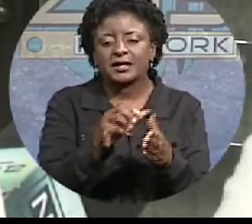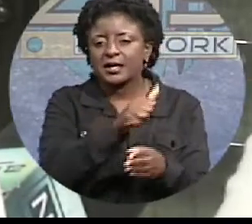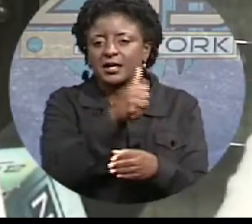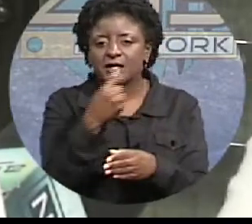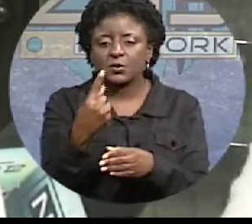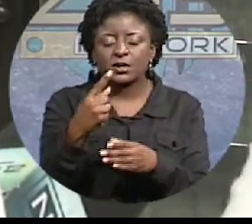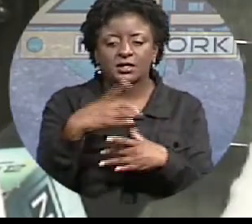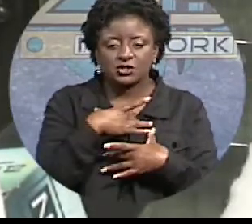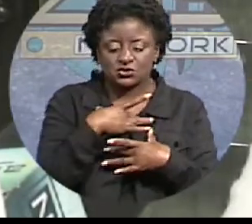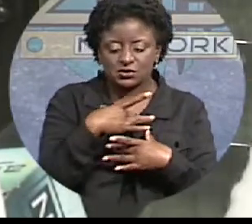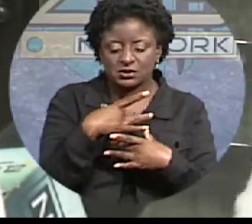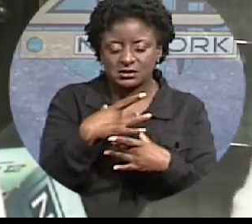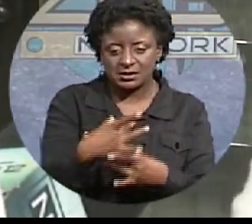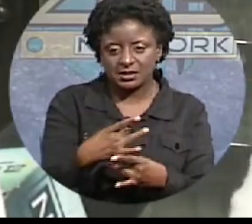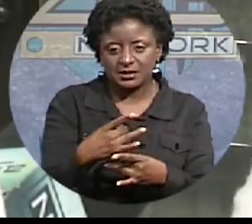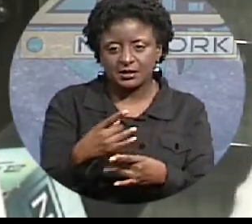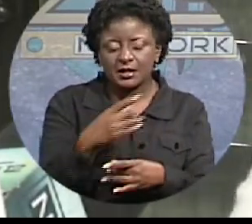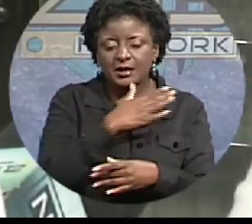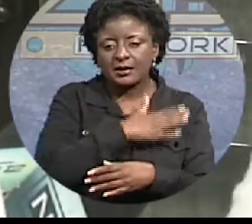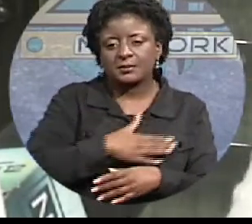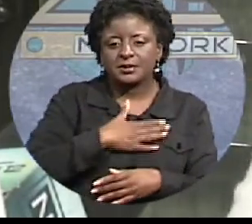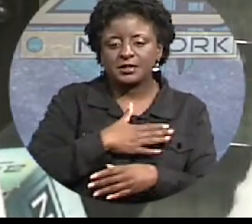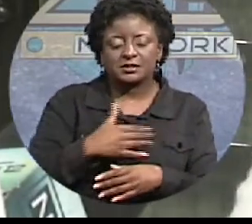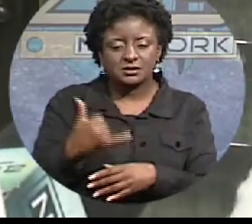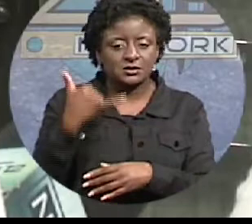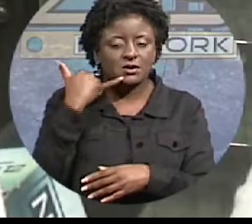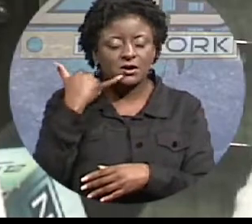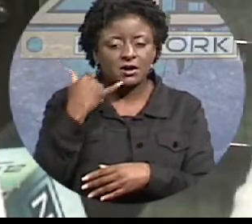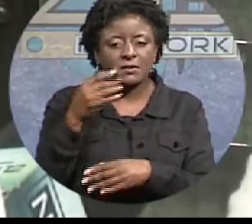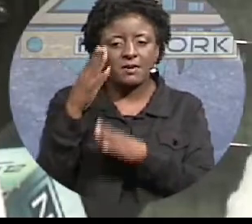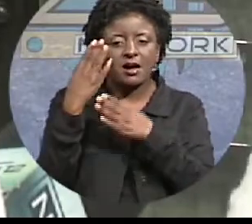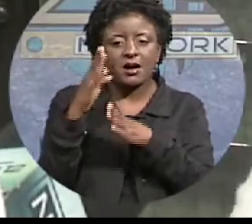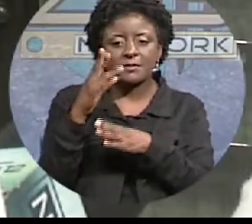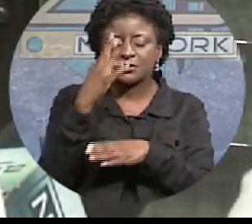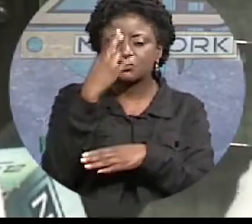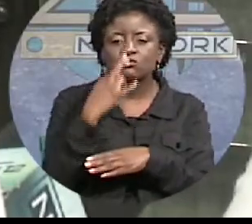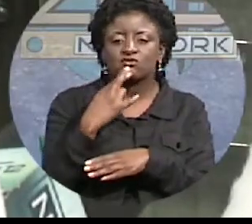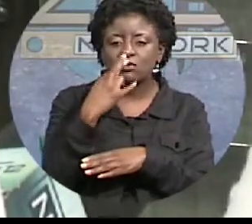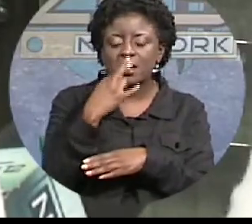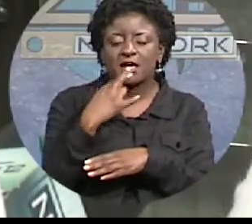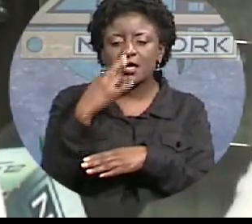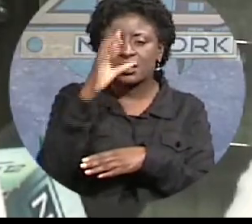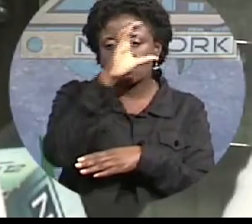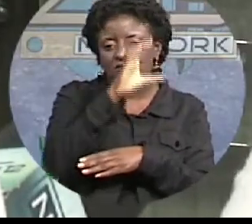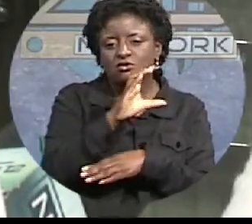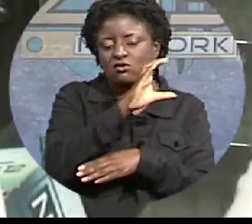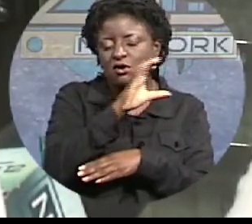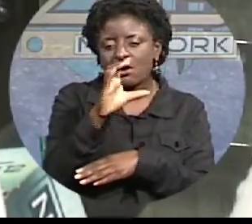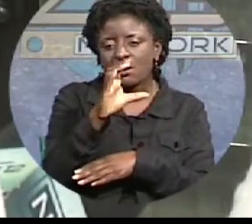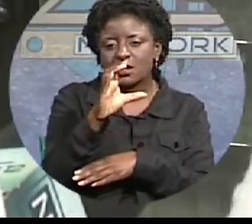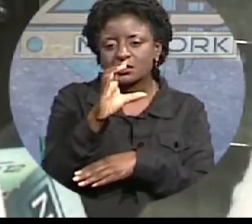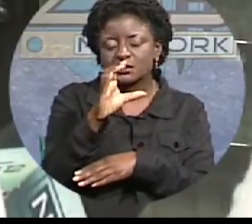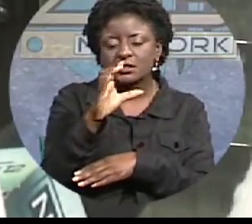Anybody interested in attending the ball, please feel free to call the Bahamas Red Cross headquarters for tickets.